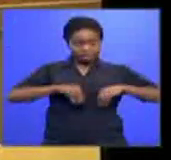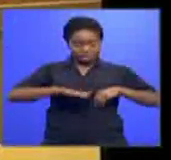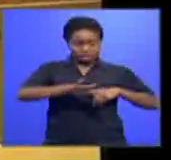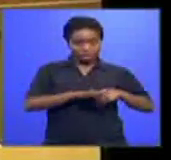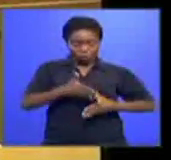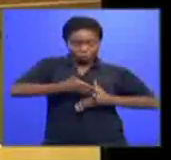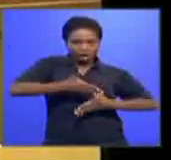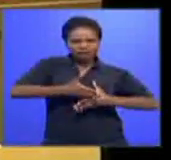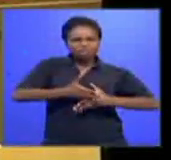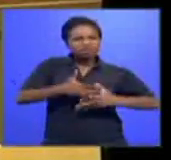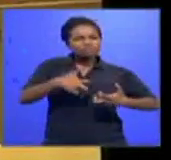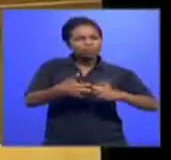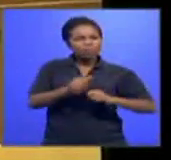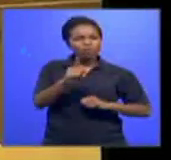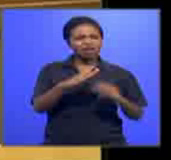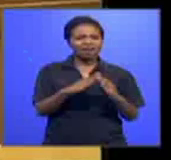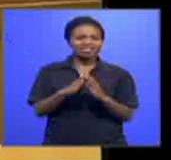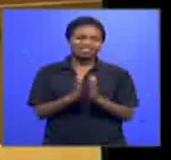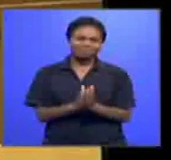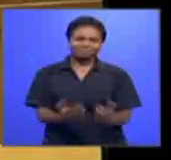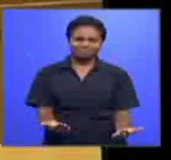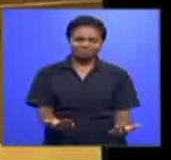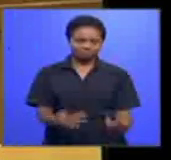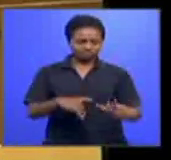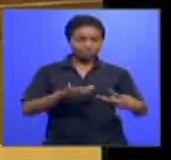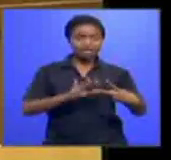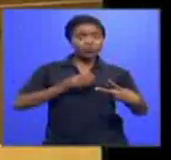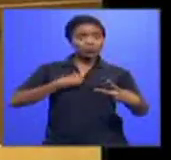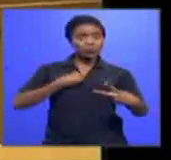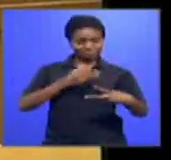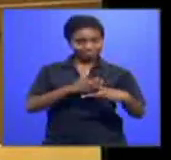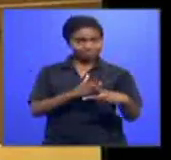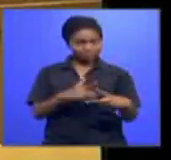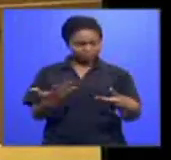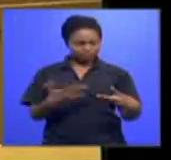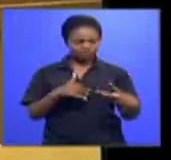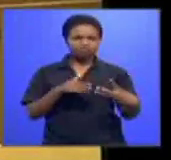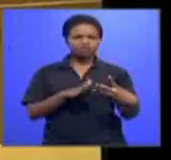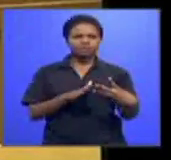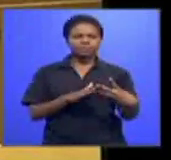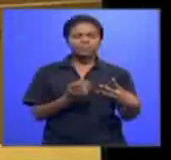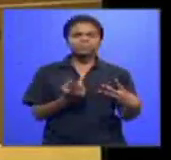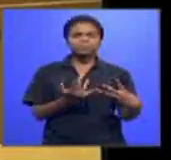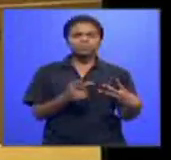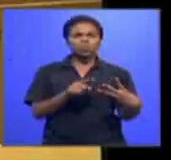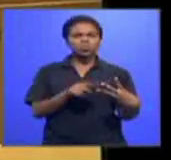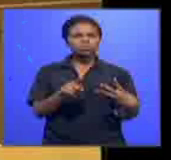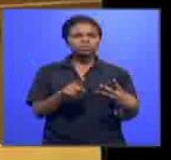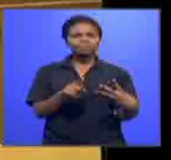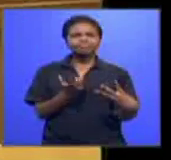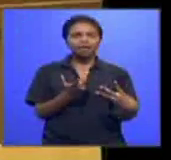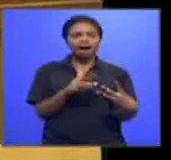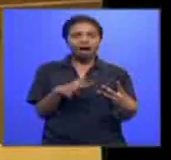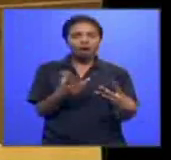the National Infrastructure Program, to address youth unemployment, and to identify measures